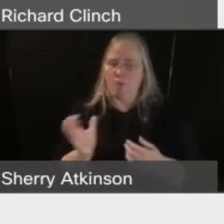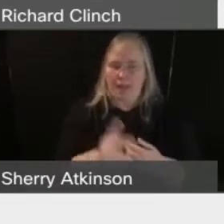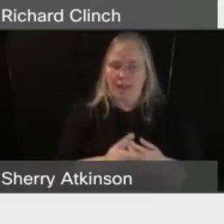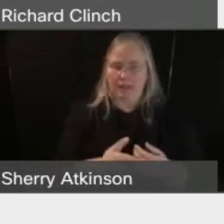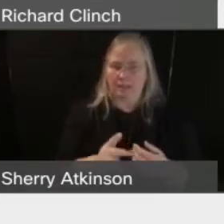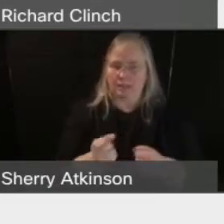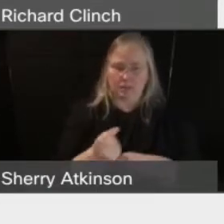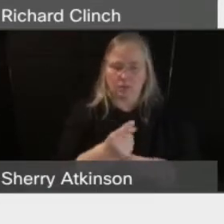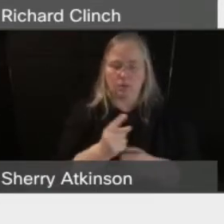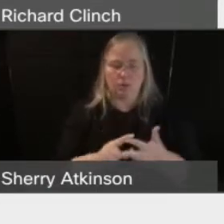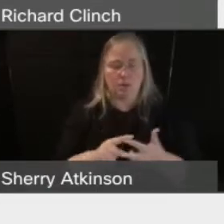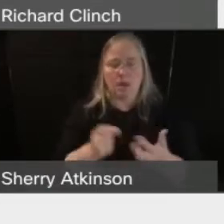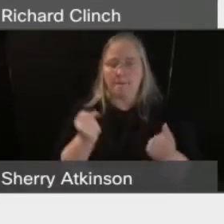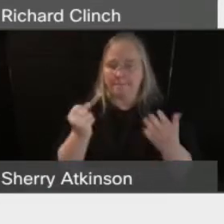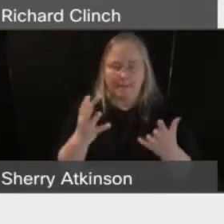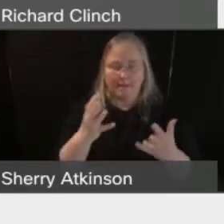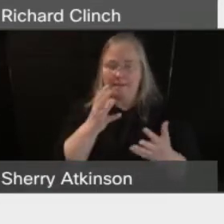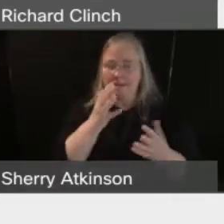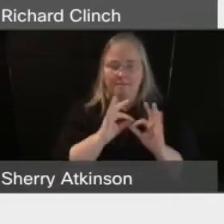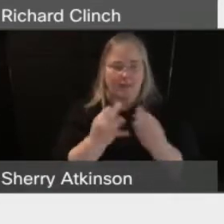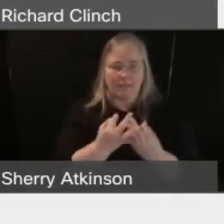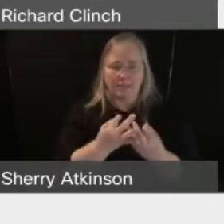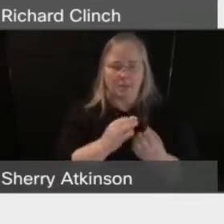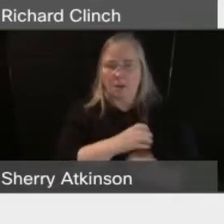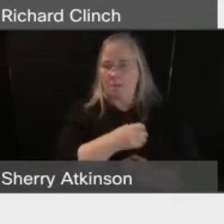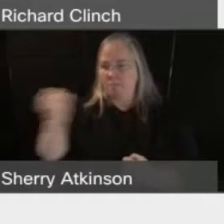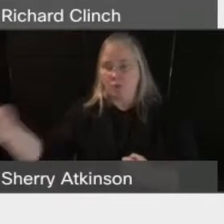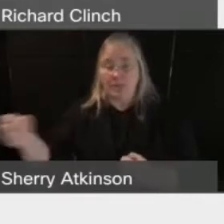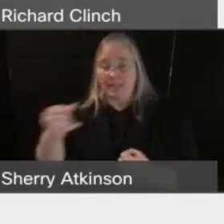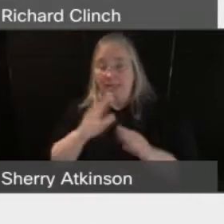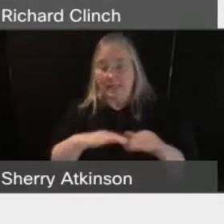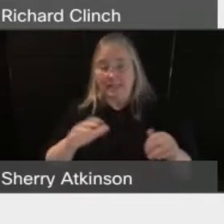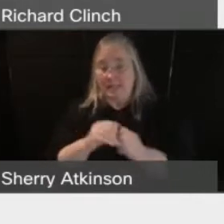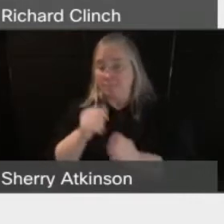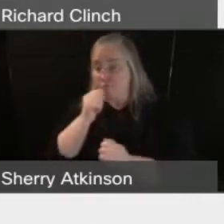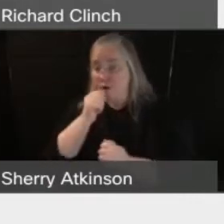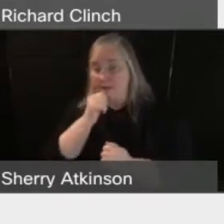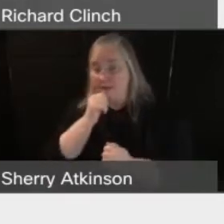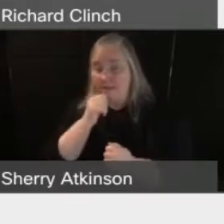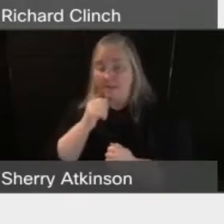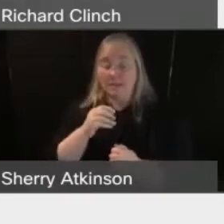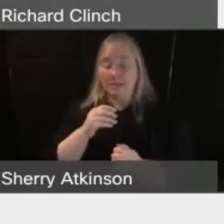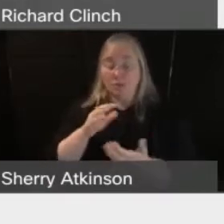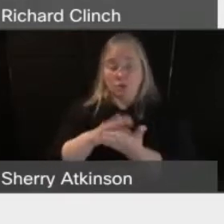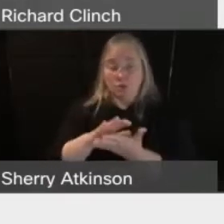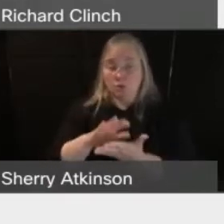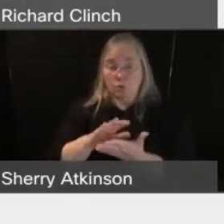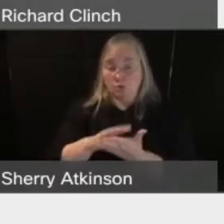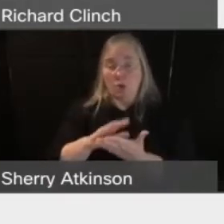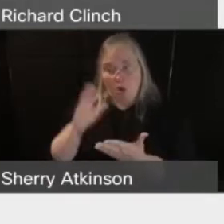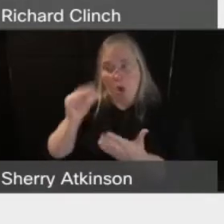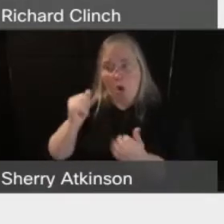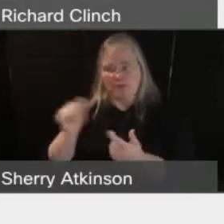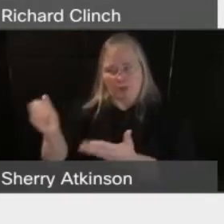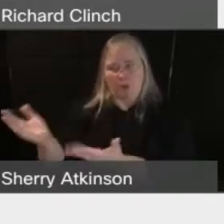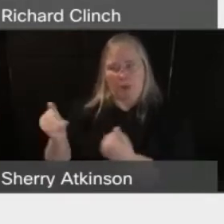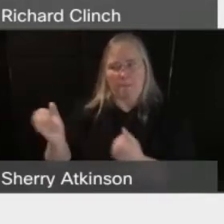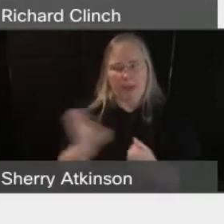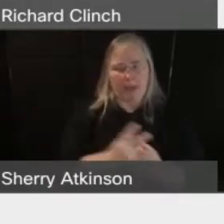in private in parochial schools. We hope that that will bounce back. And then a number of individuals who have